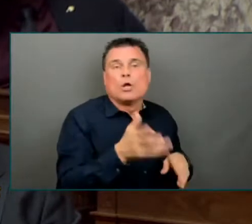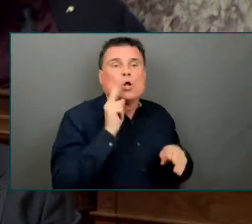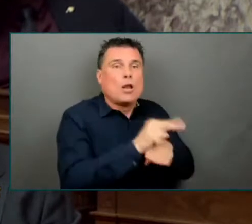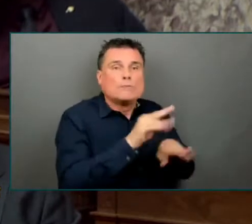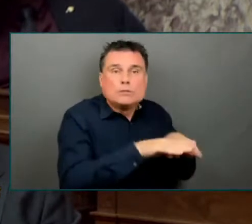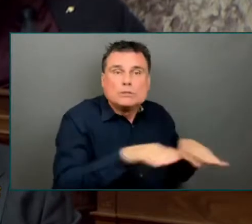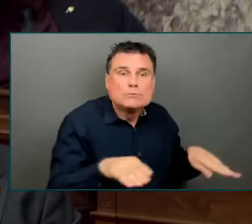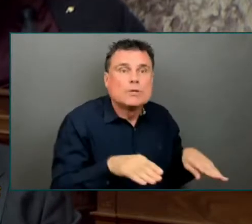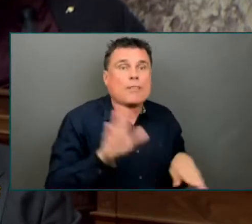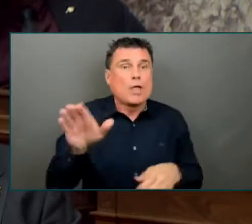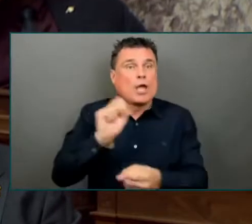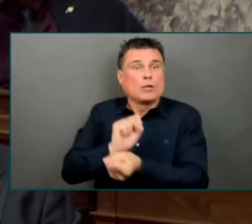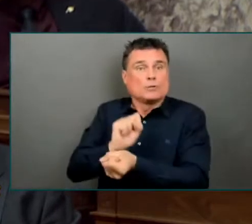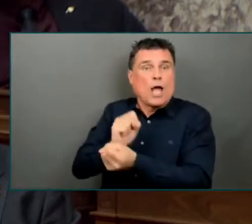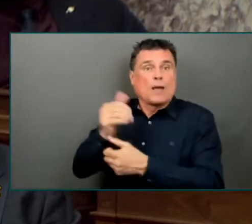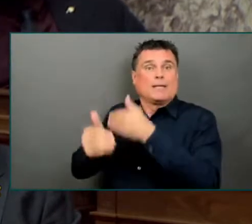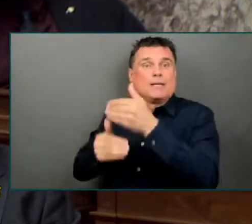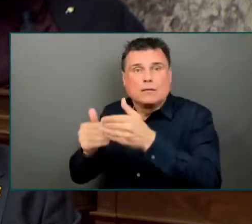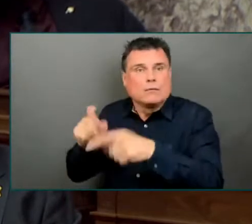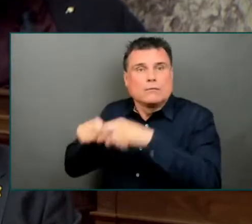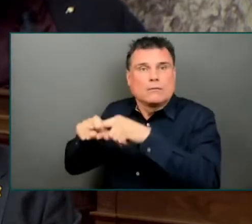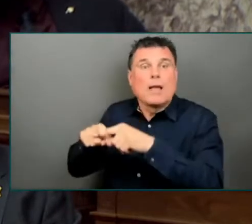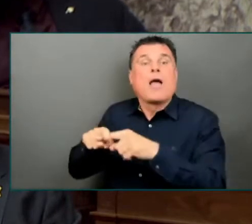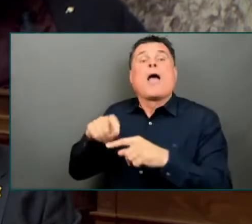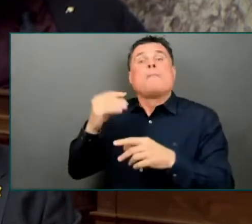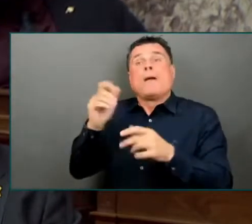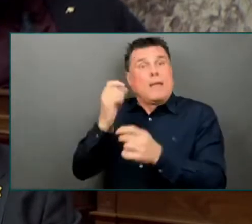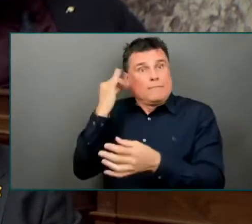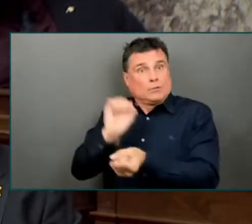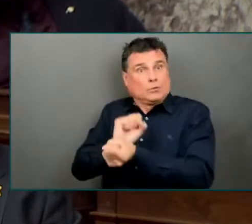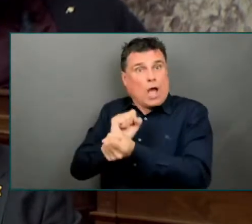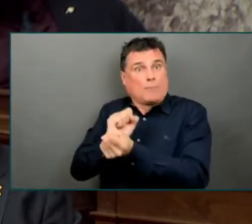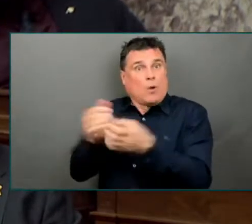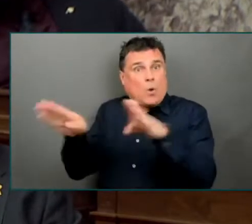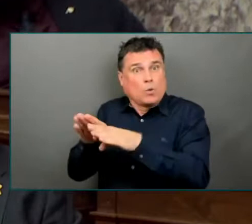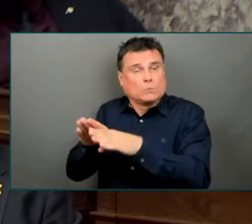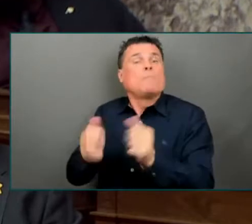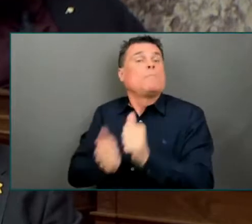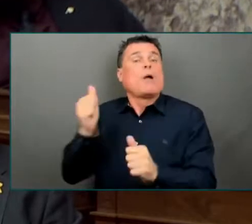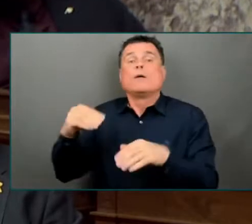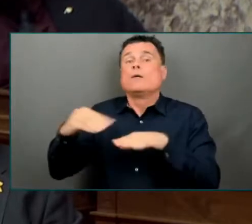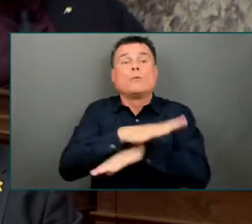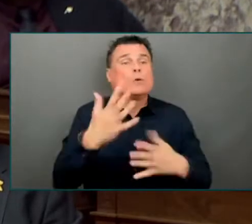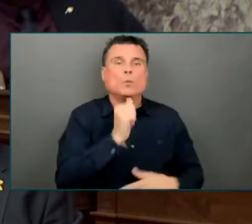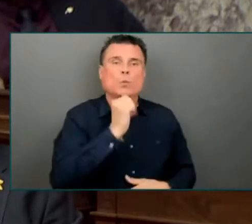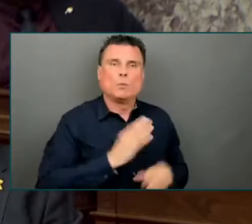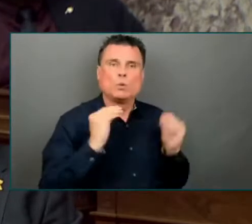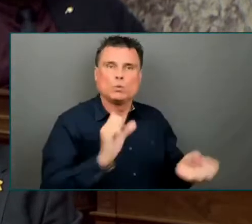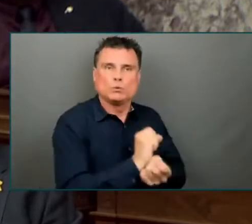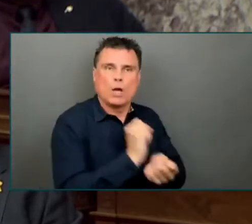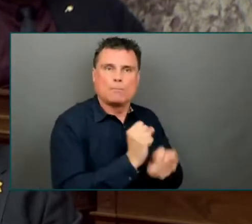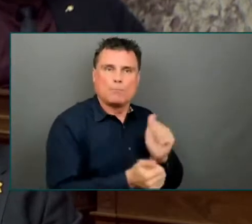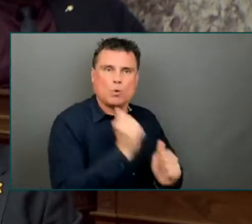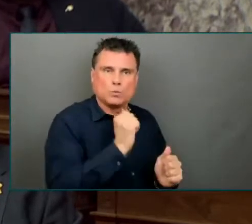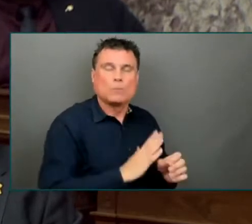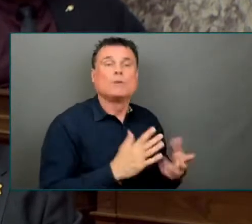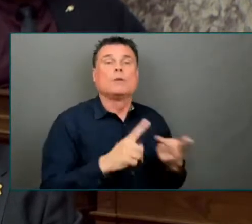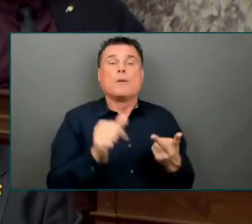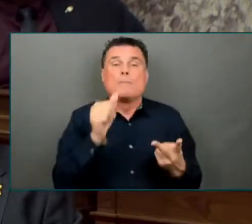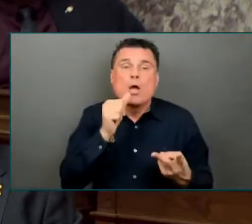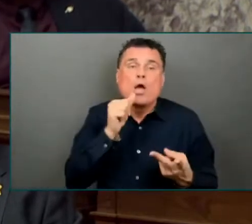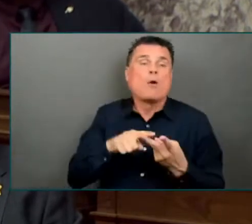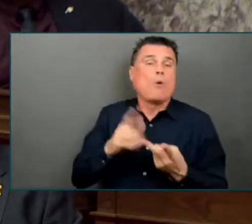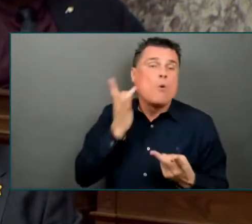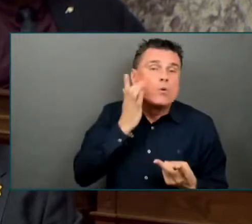cases, saw their jobs disappear overnight. Or business owners who face the agonizing prospect